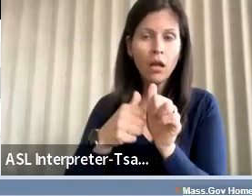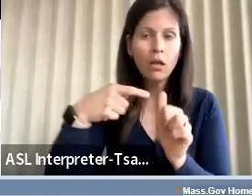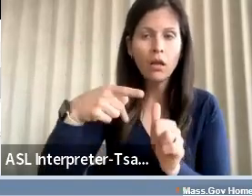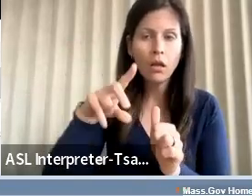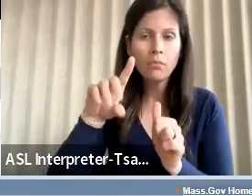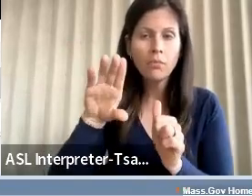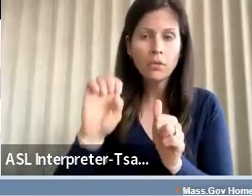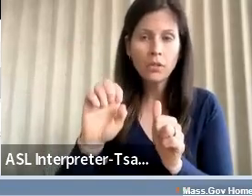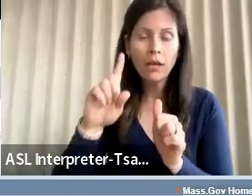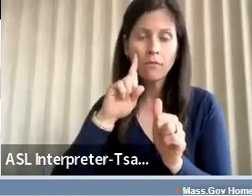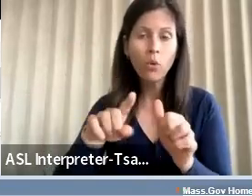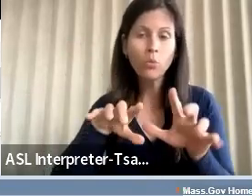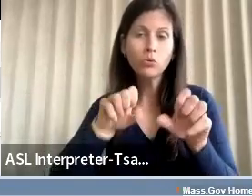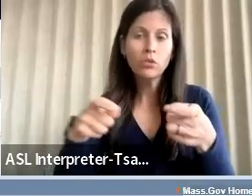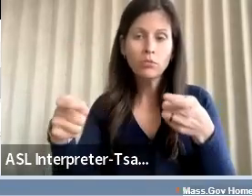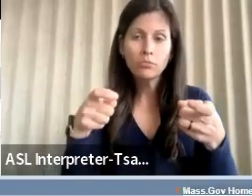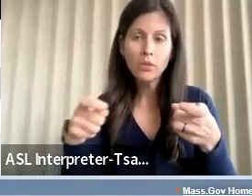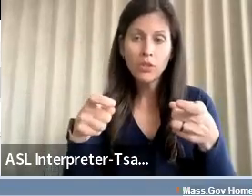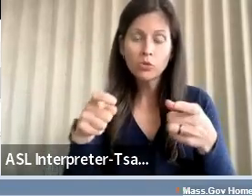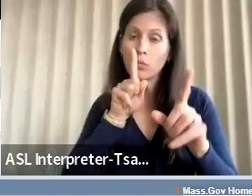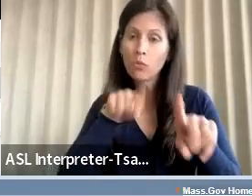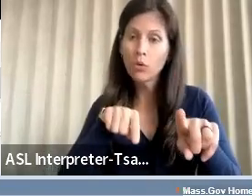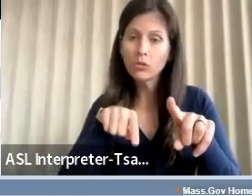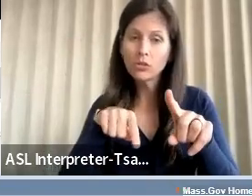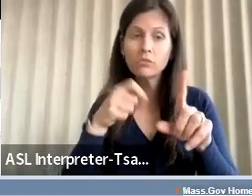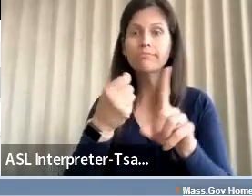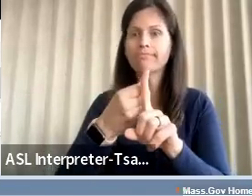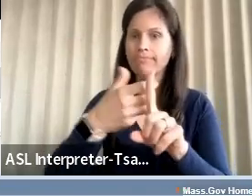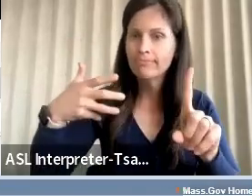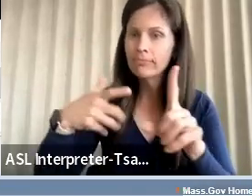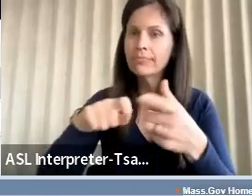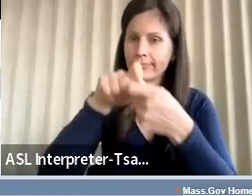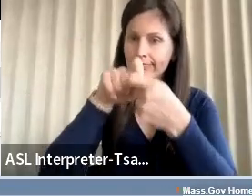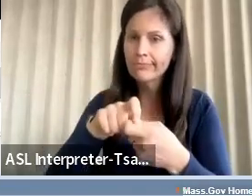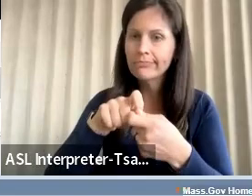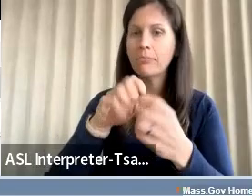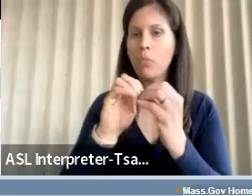management reports in further detail.